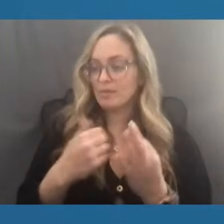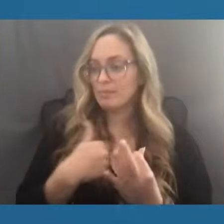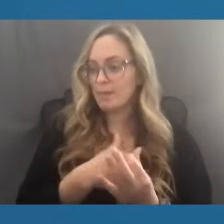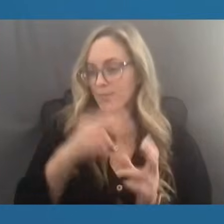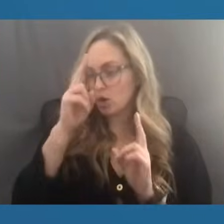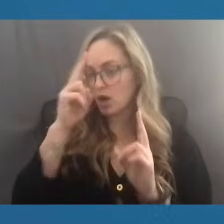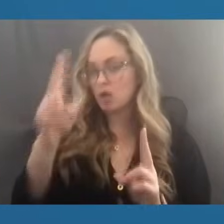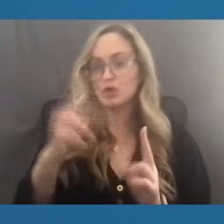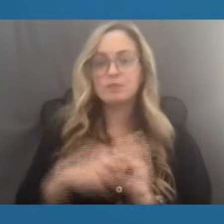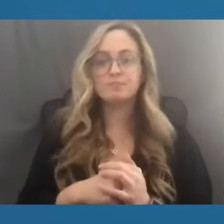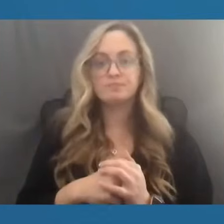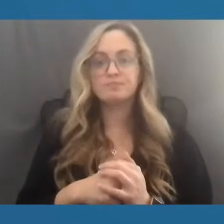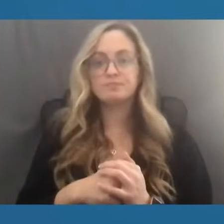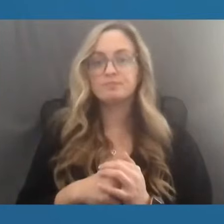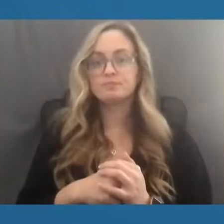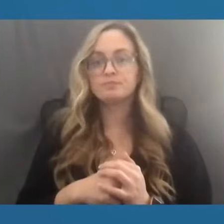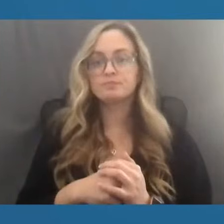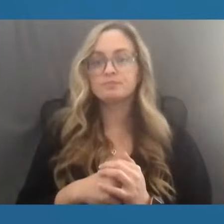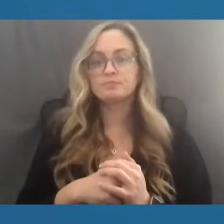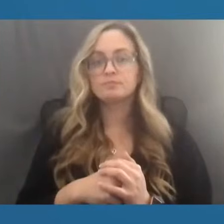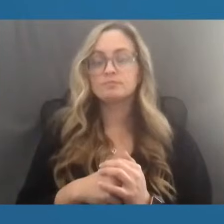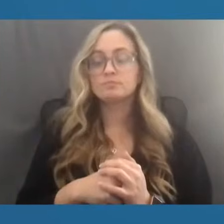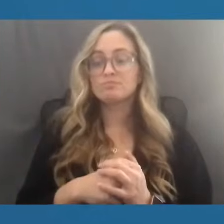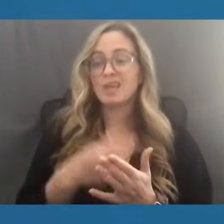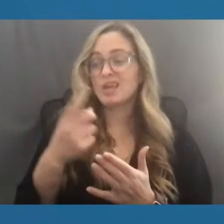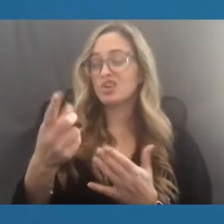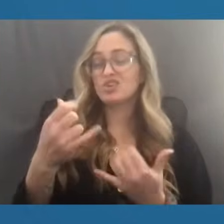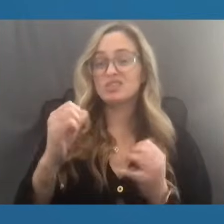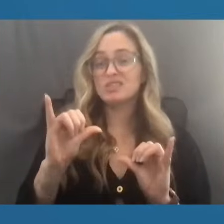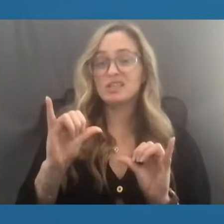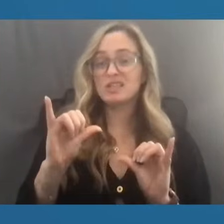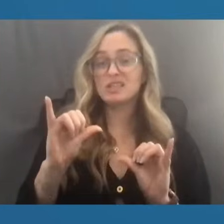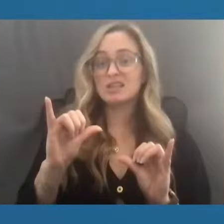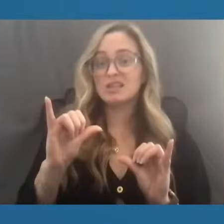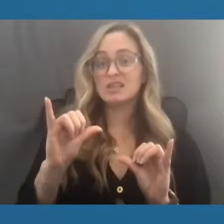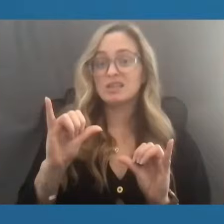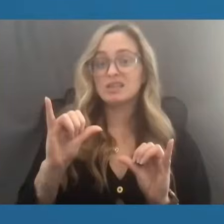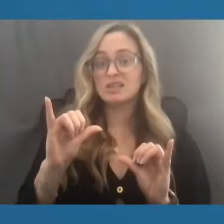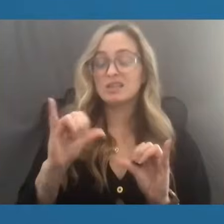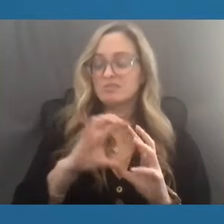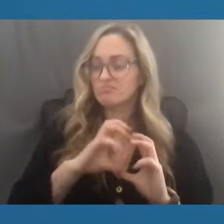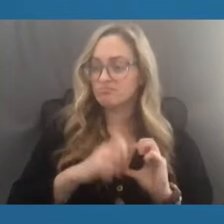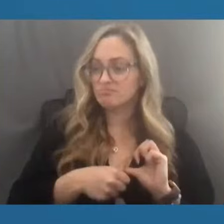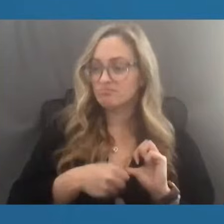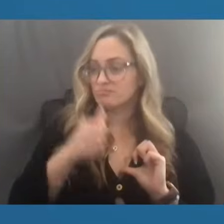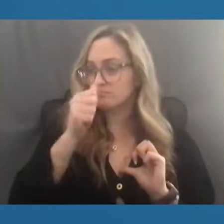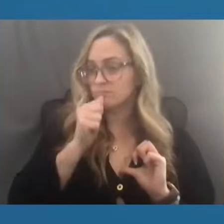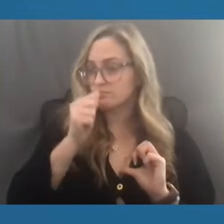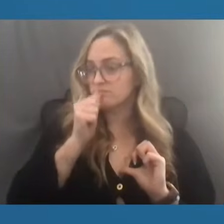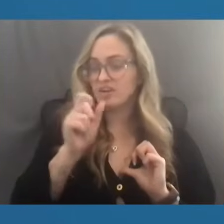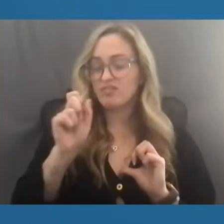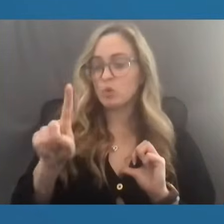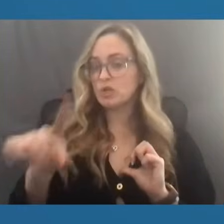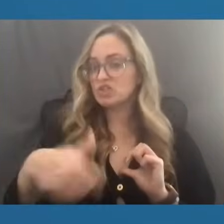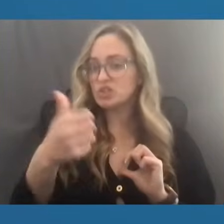profound. And to the extent that you're still wounded, suffering, questioning